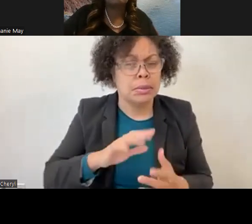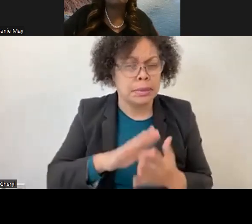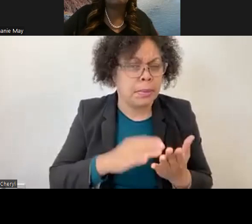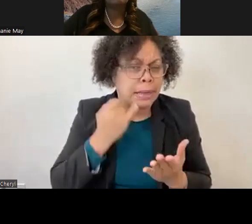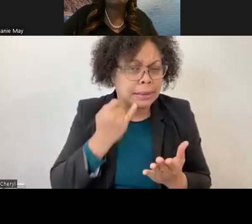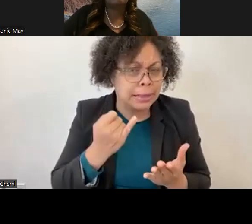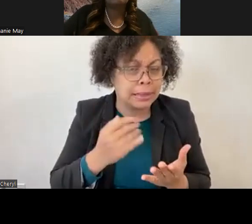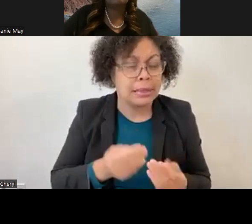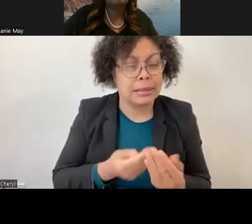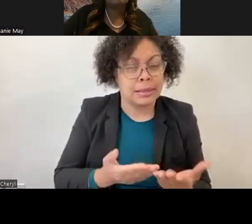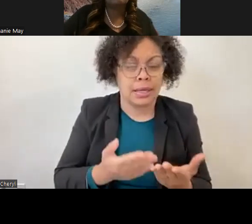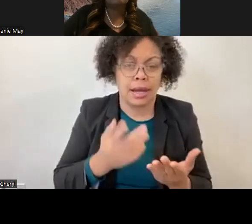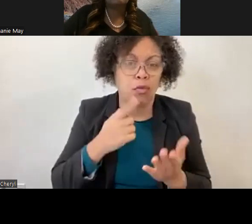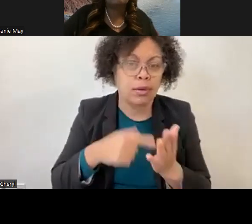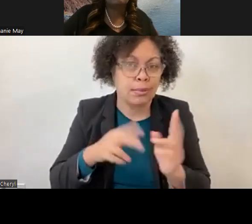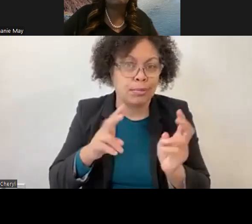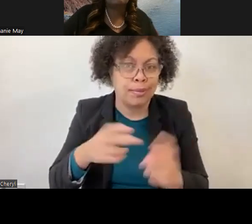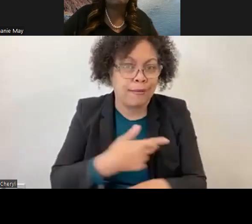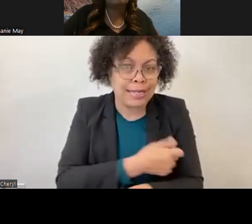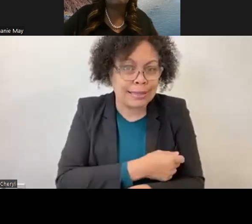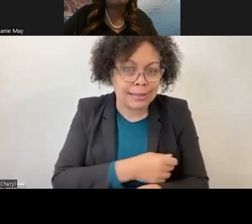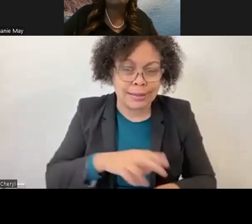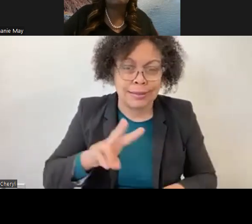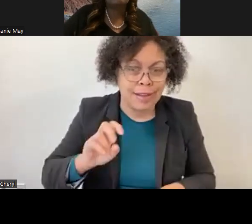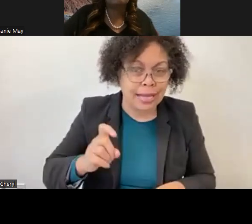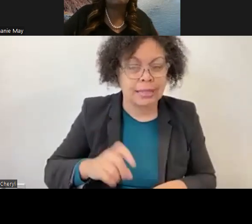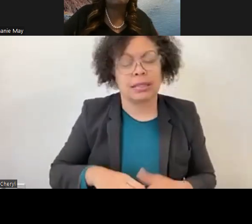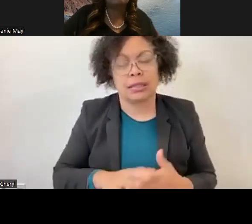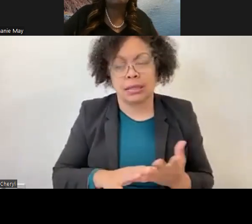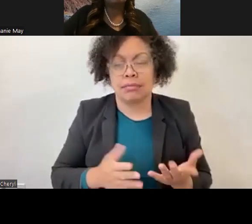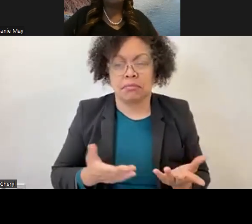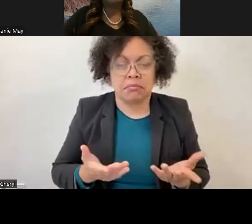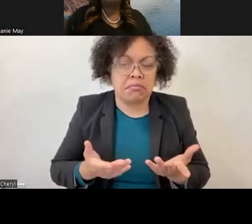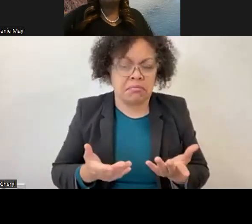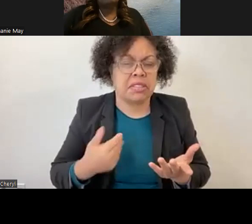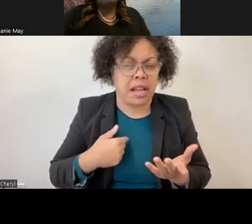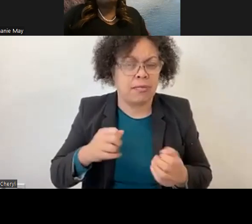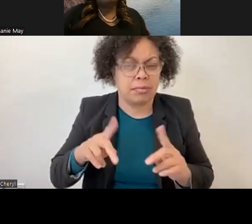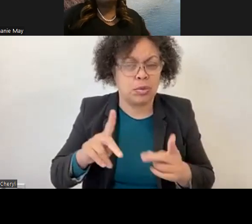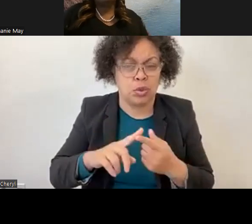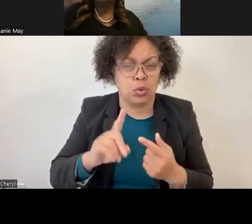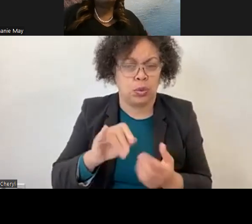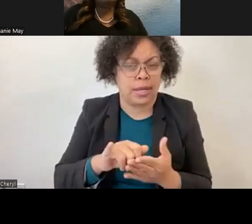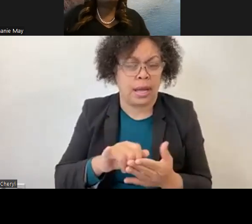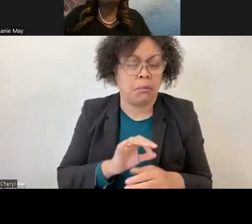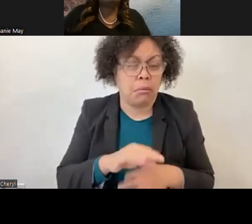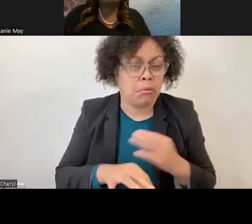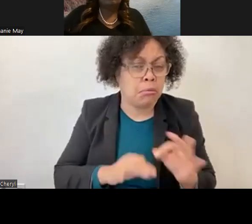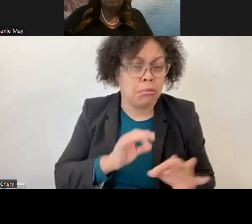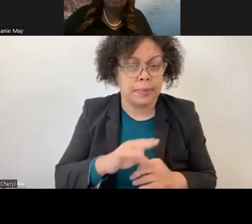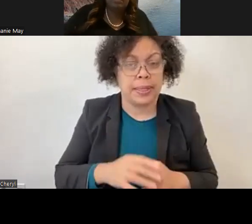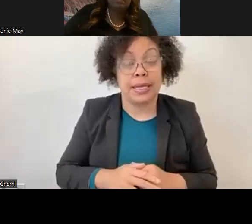get people vaccinated or anything else like that. So there are opportunities to do that. And I think when health